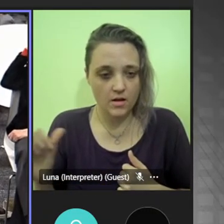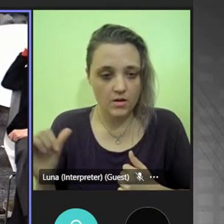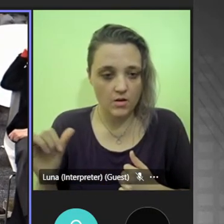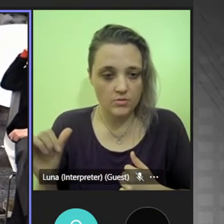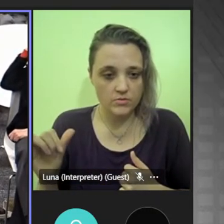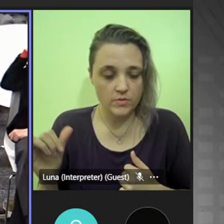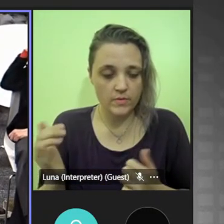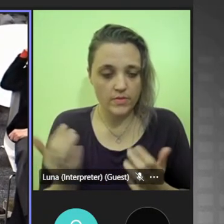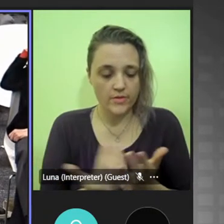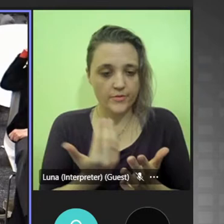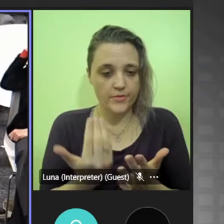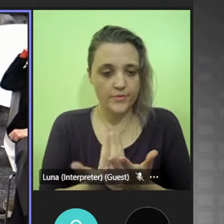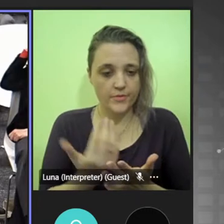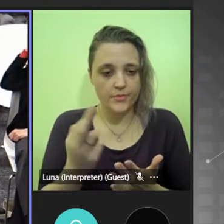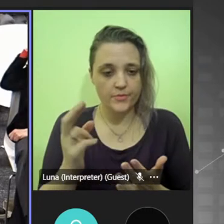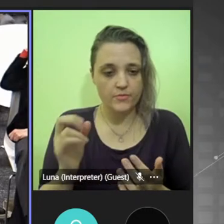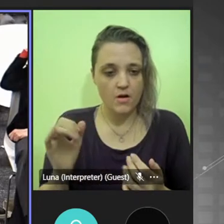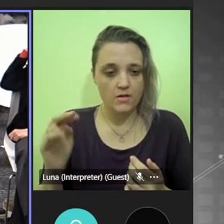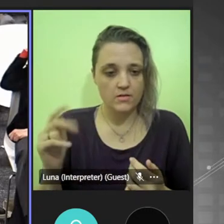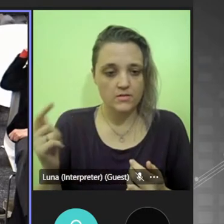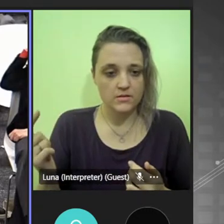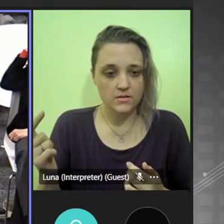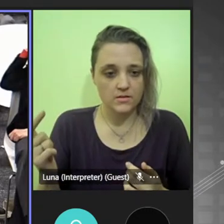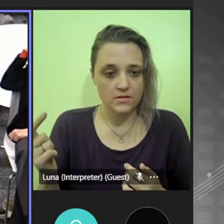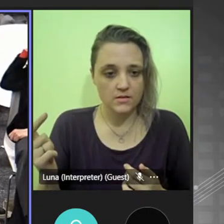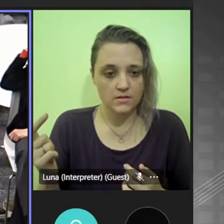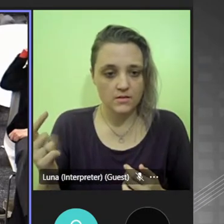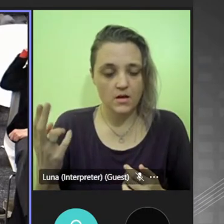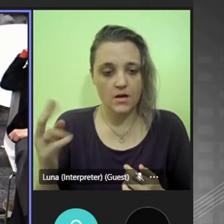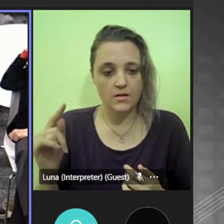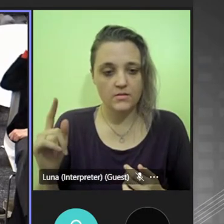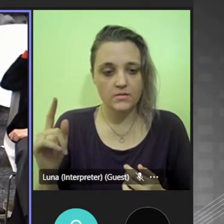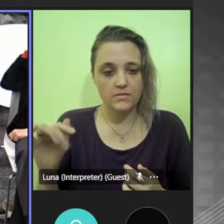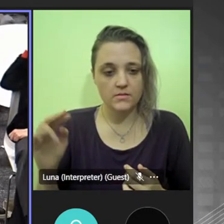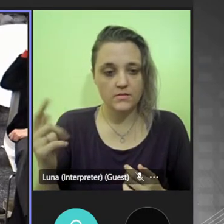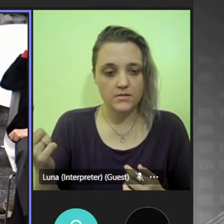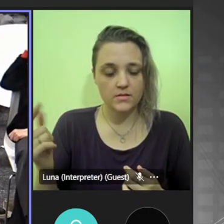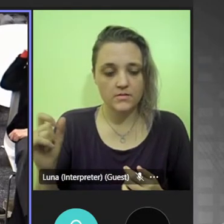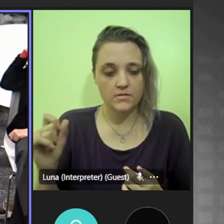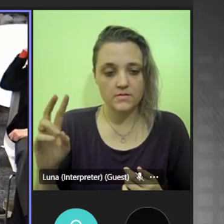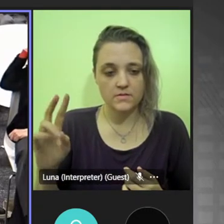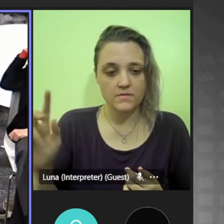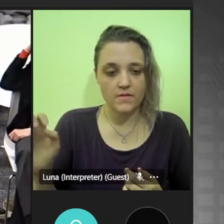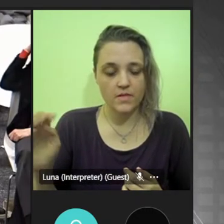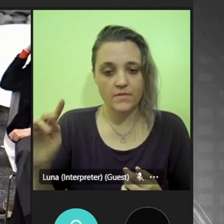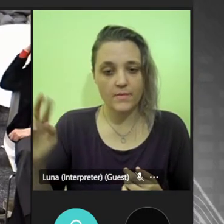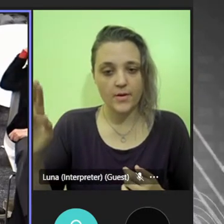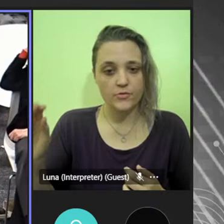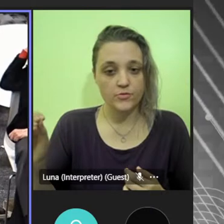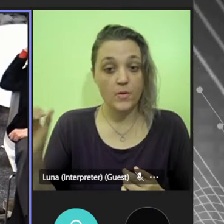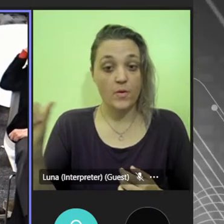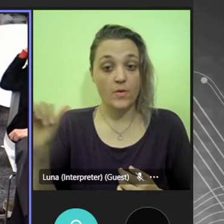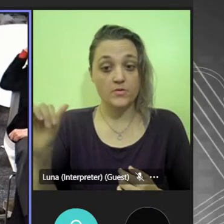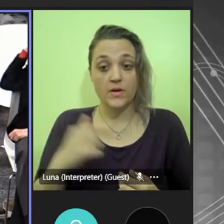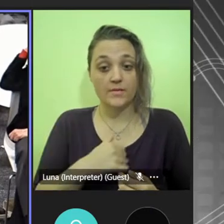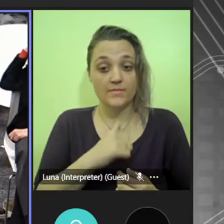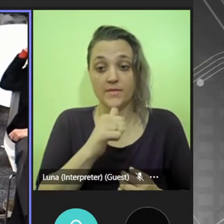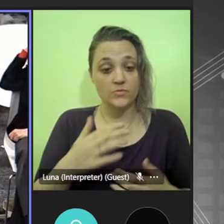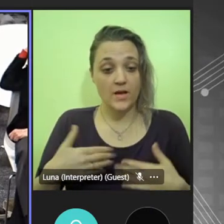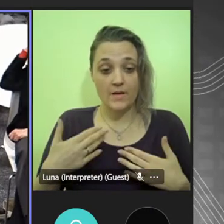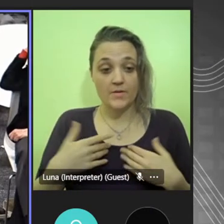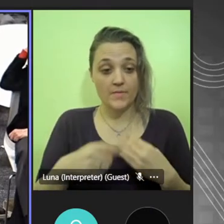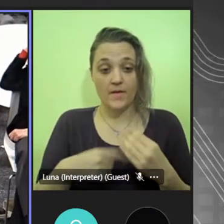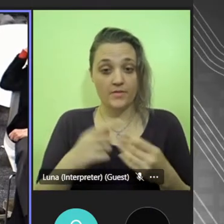myself too from the new Hinesville Crossing every day from high school crossing Fort Stockton Metro and